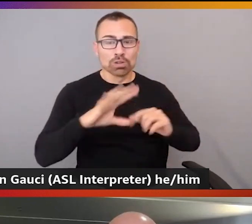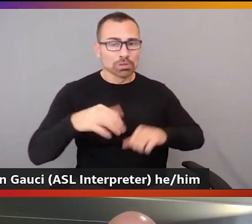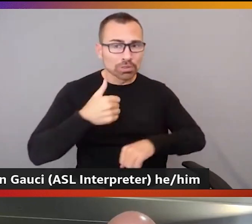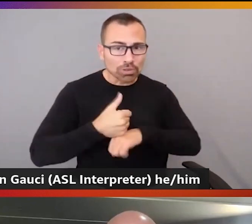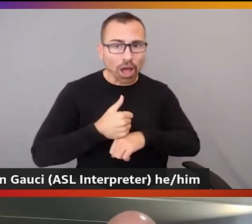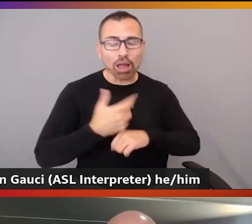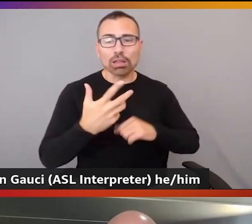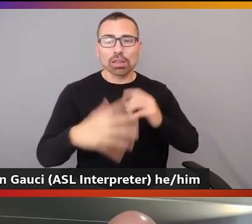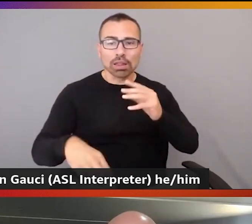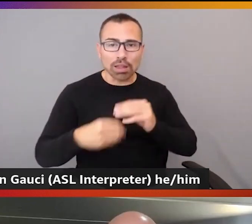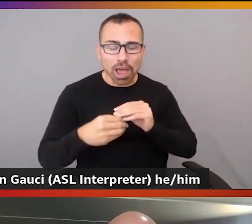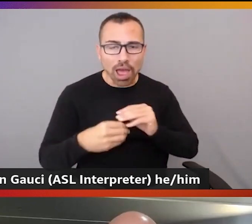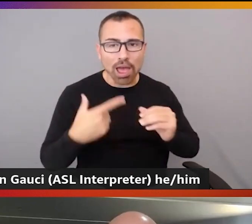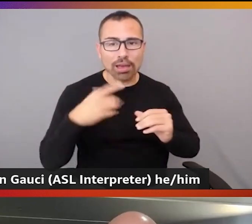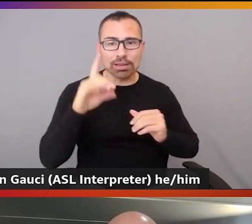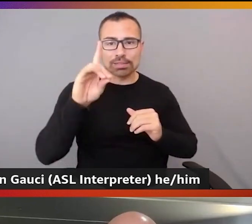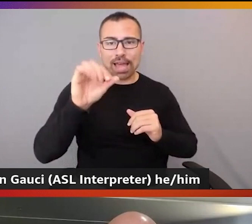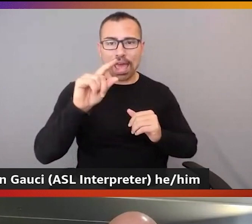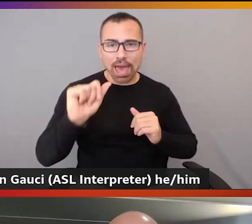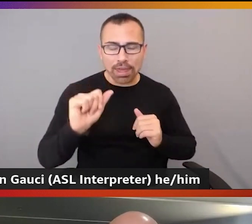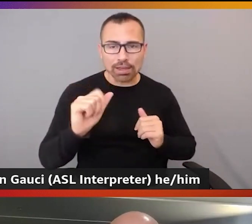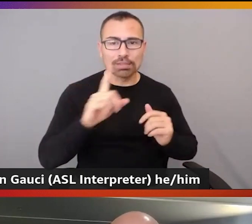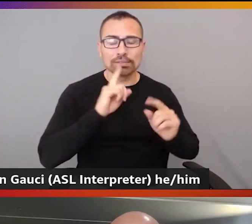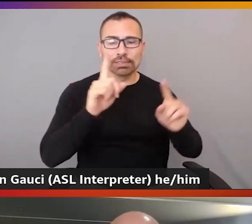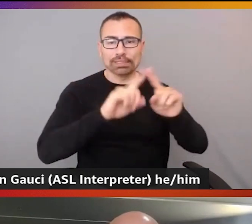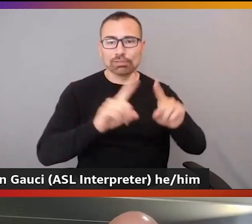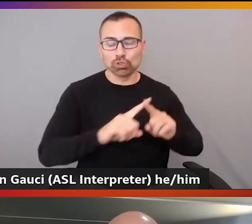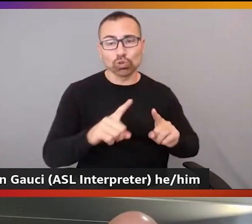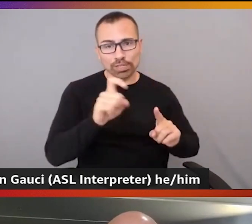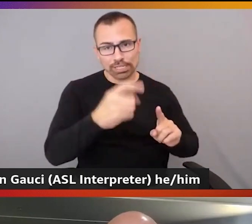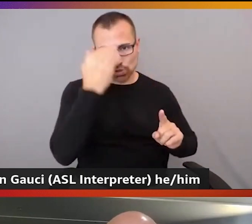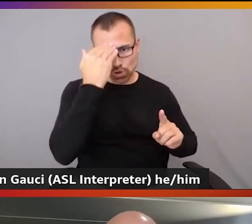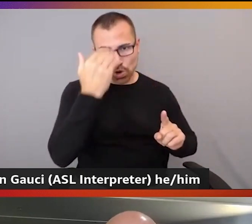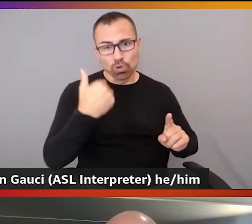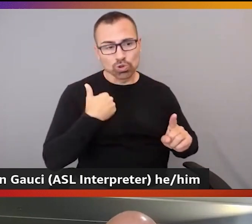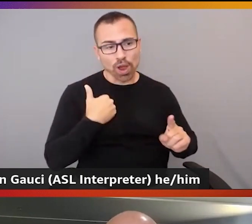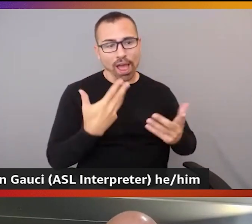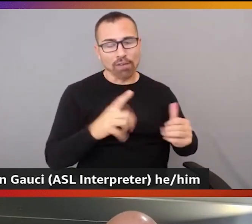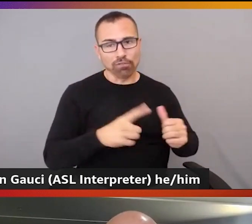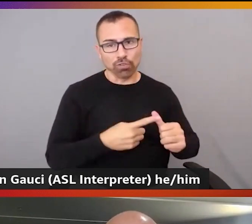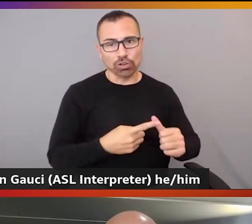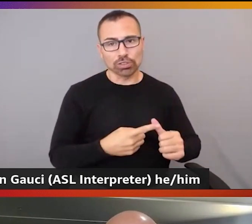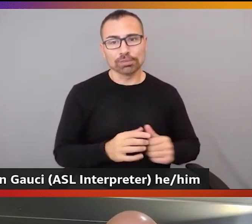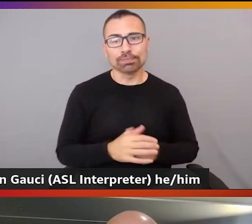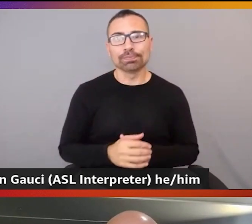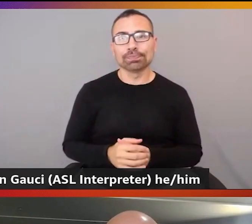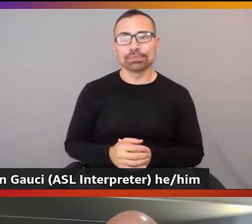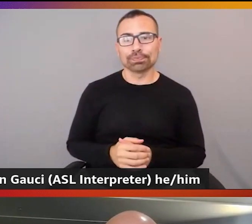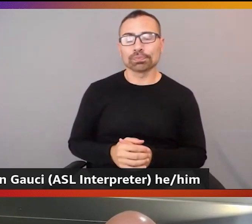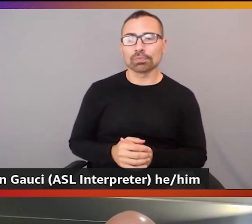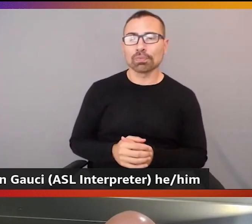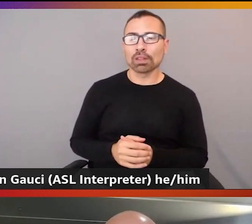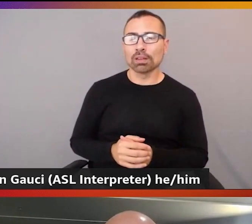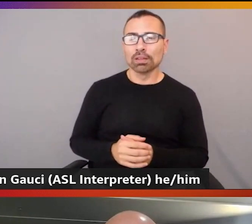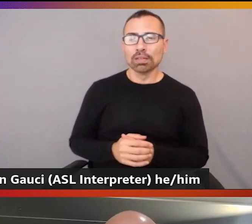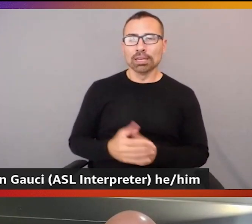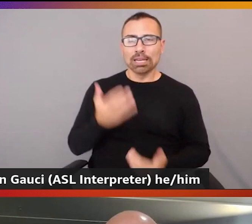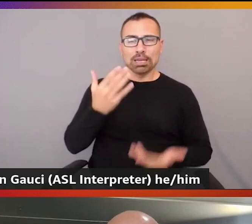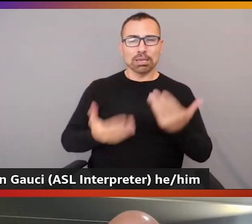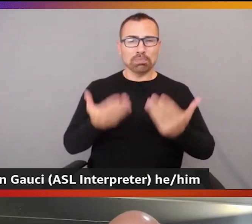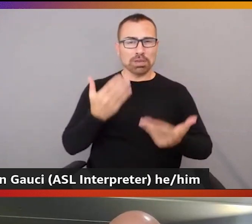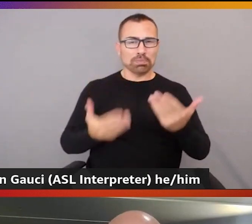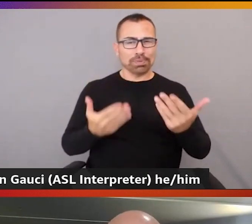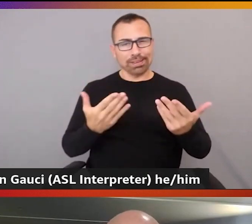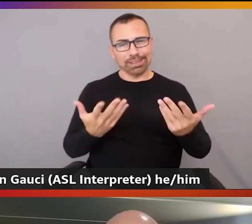initial figuring out what you have is a key part. It may be a bit of an old expression, but every database